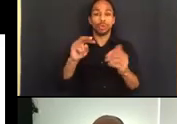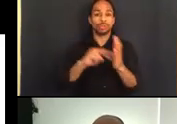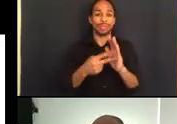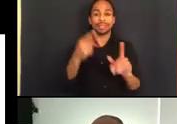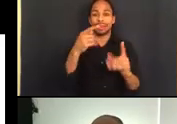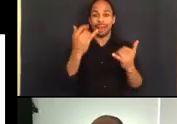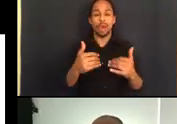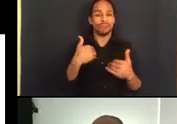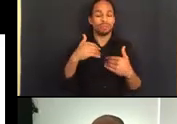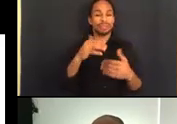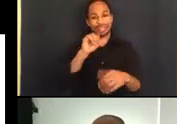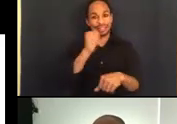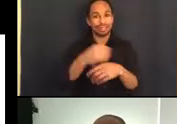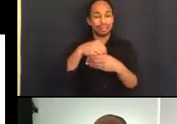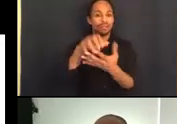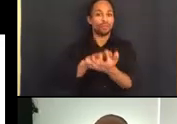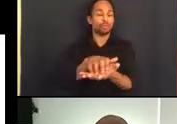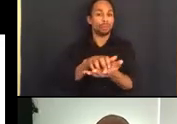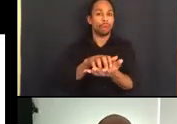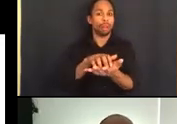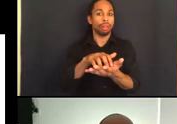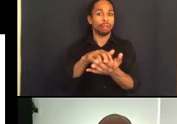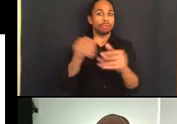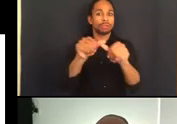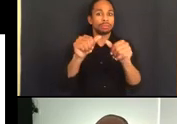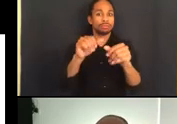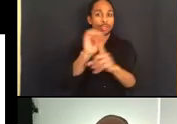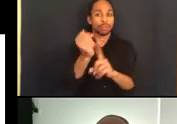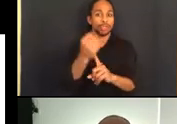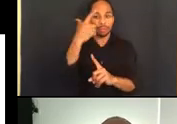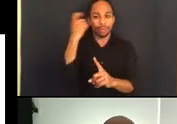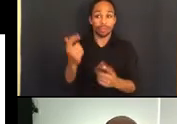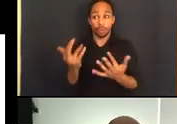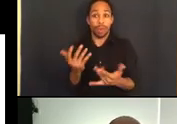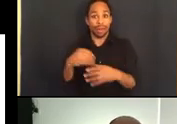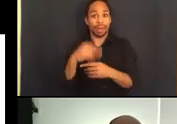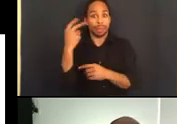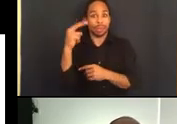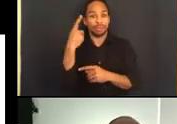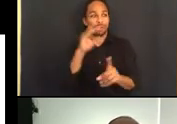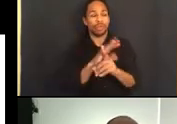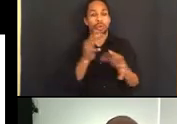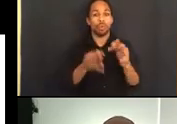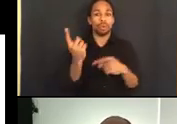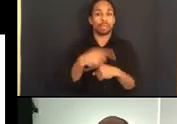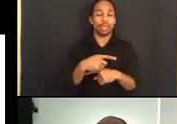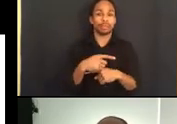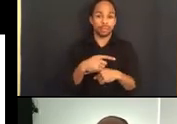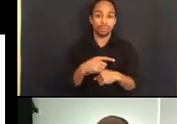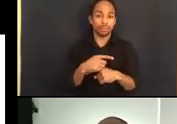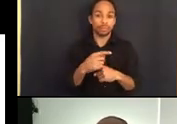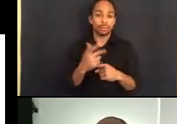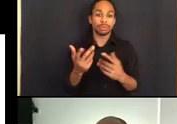violence while in Mexico while waiting their court dates, and a third have experienced homelessness. Since March, the Trump administration